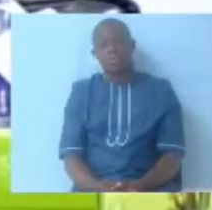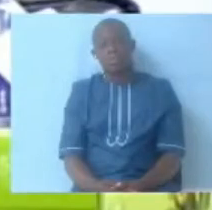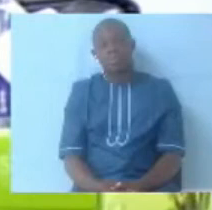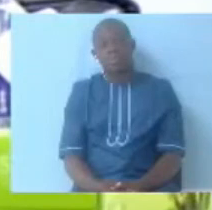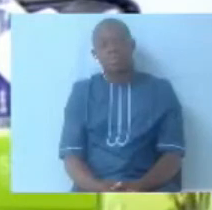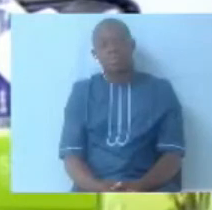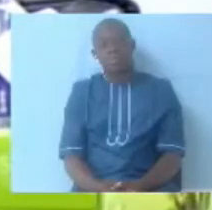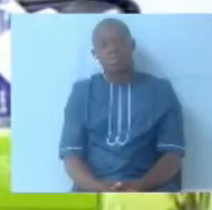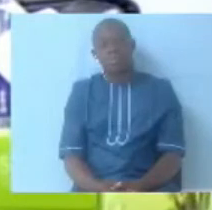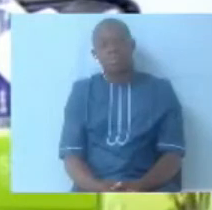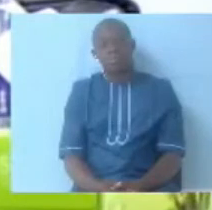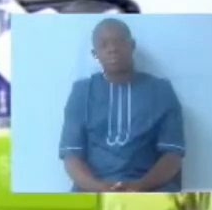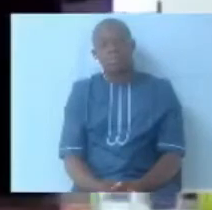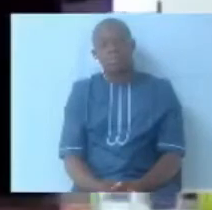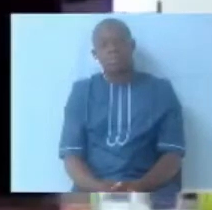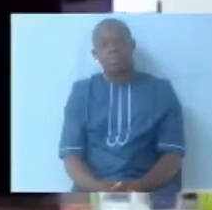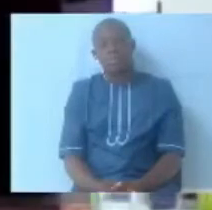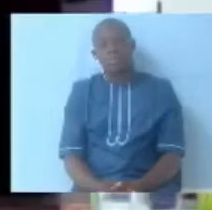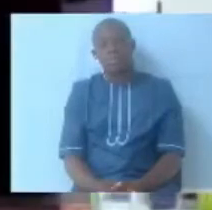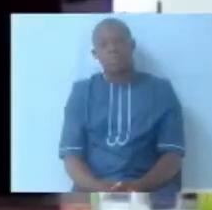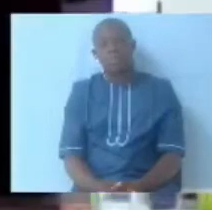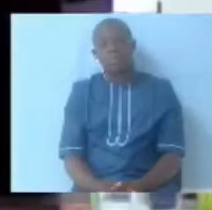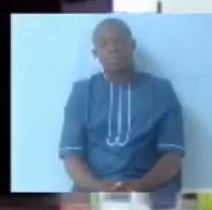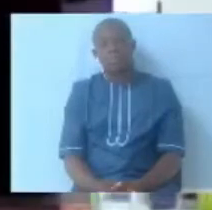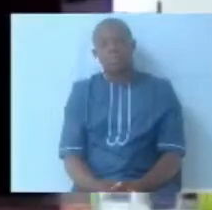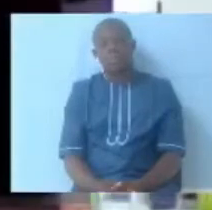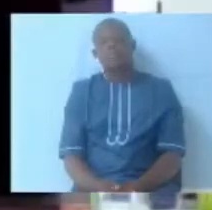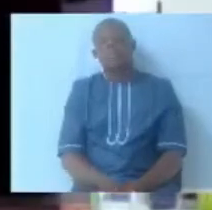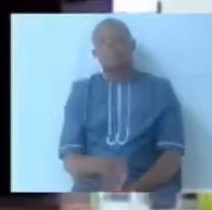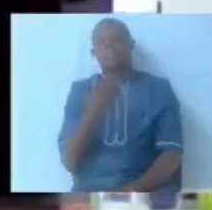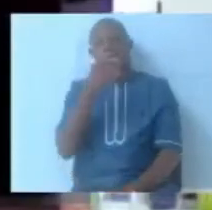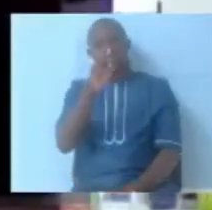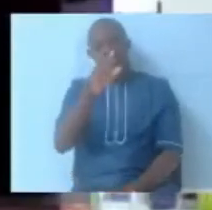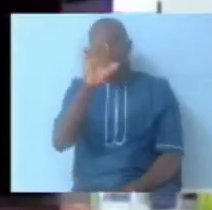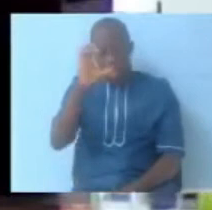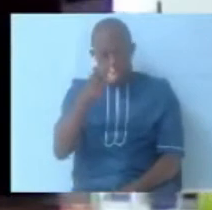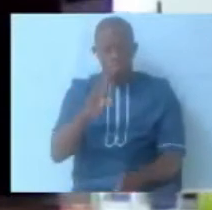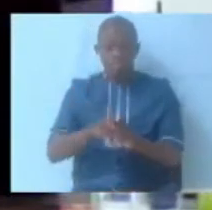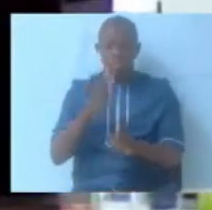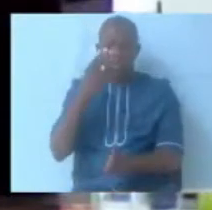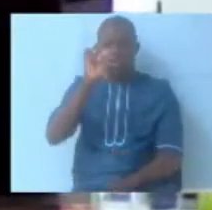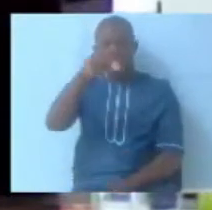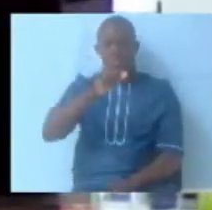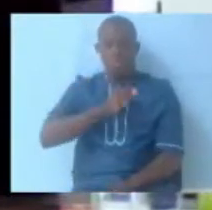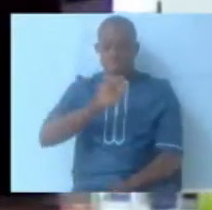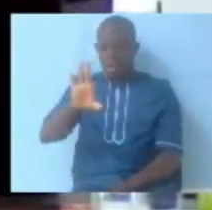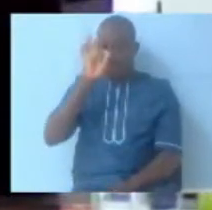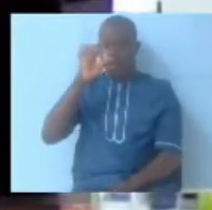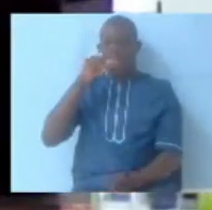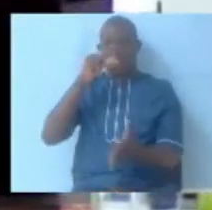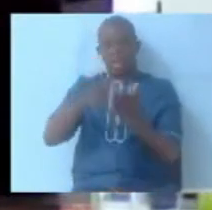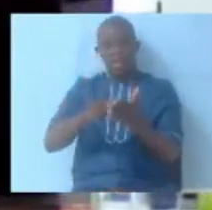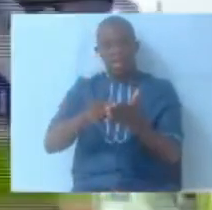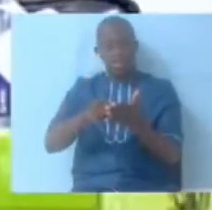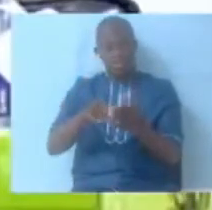ma. Were you able to find your appointment letter or your termination letter? Ile inquiry letter on waranto yeta letter on menna fo inata na jela